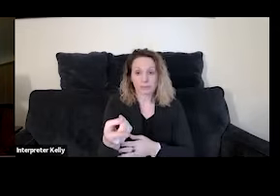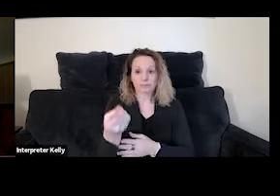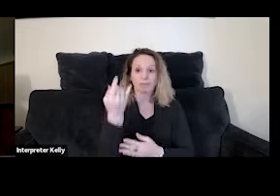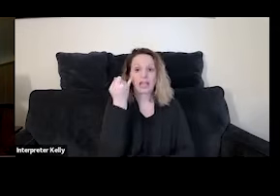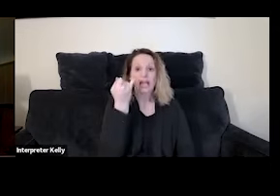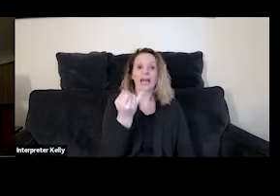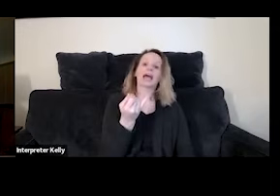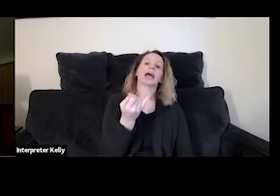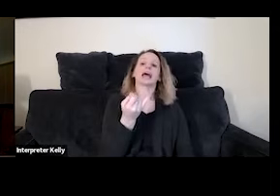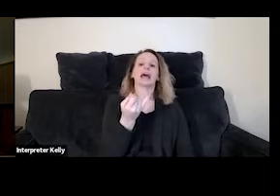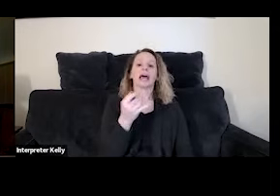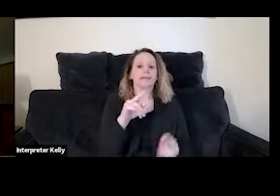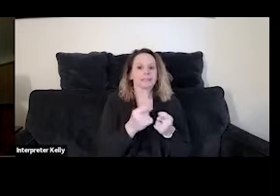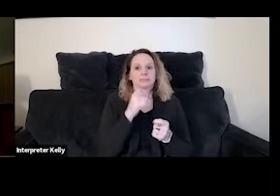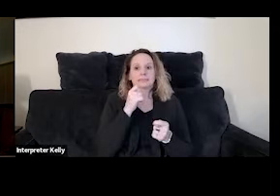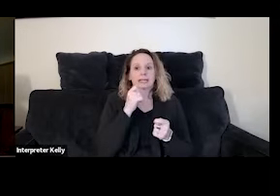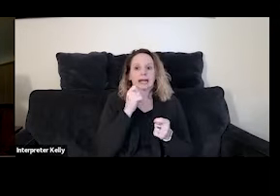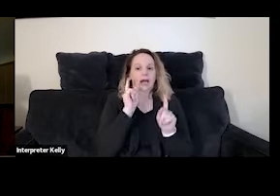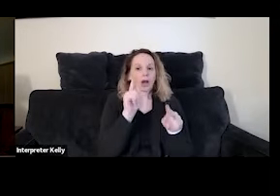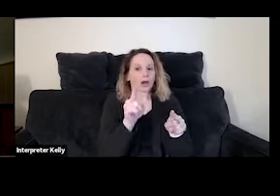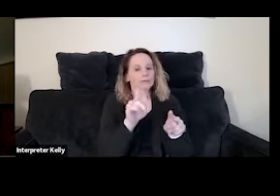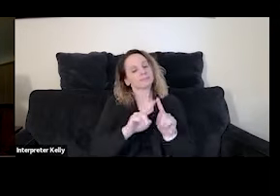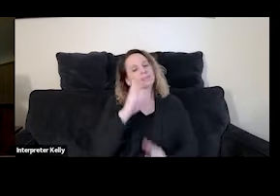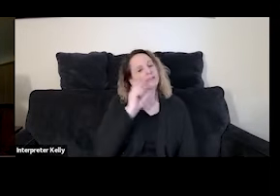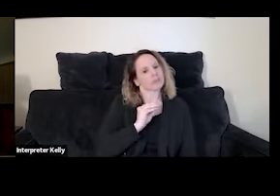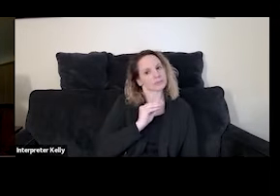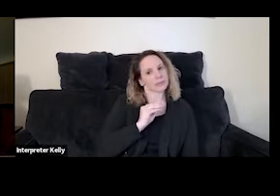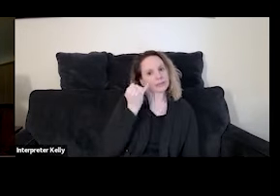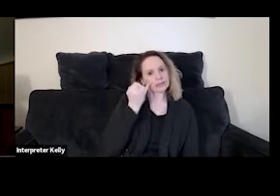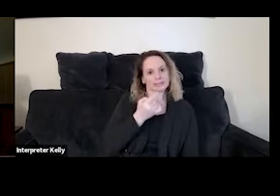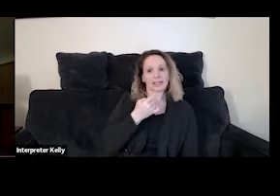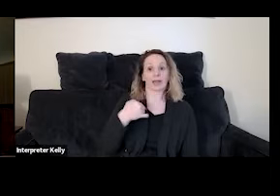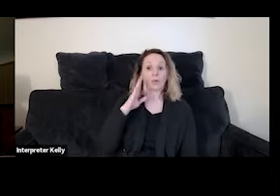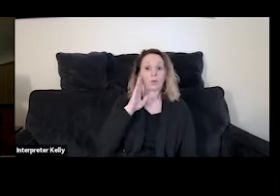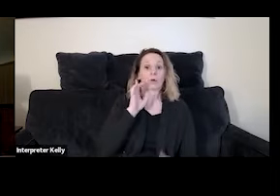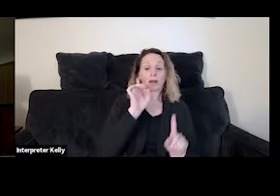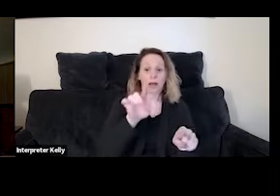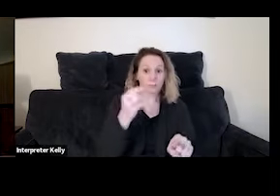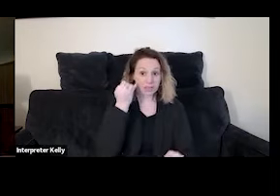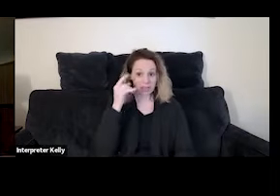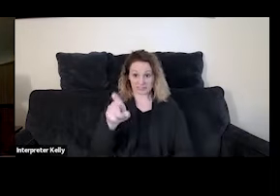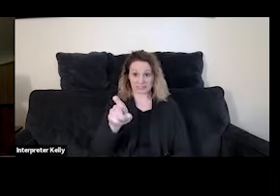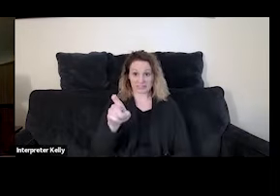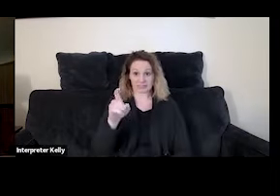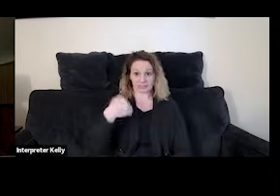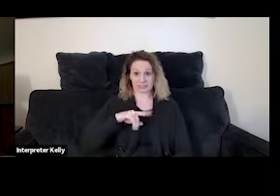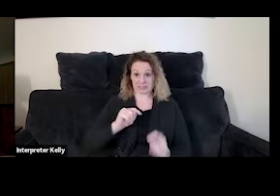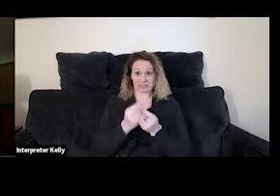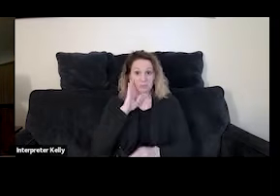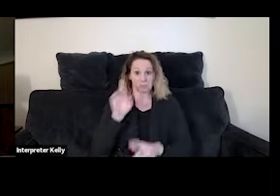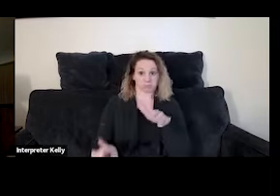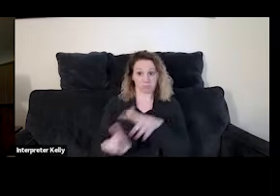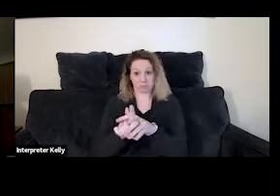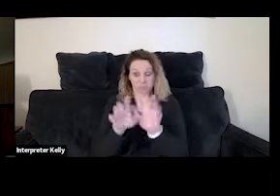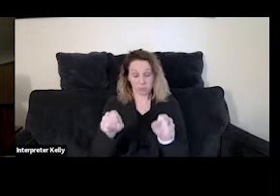for the team not to come, that's a different experience than if we say, we're going to come, you need us, we're coming, we're on our way. And what we